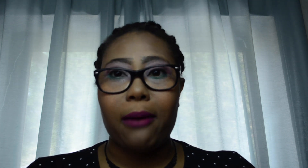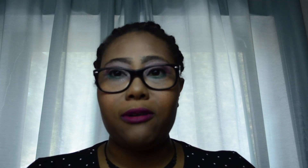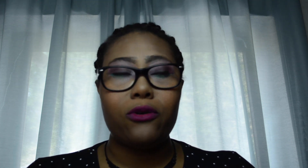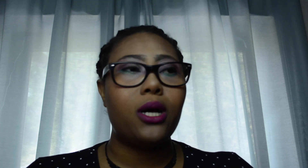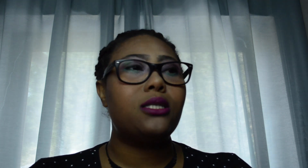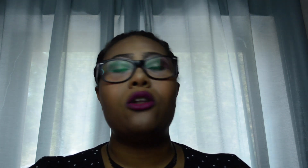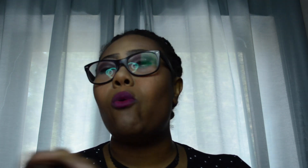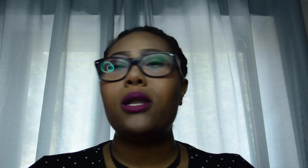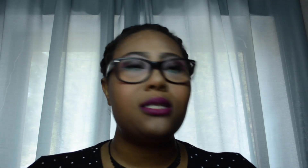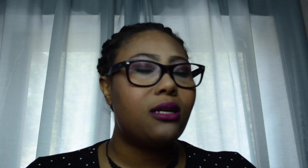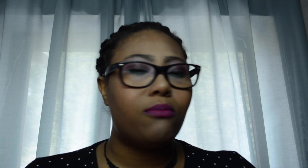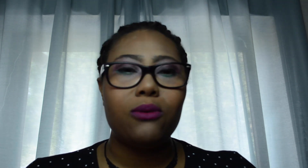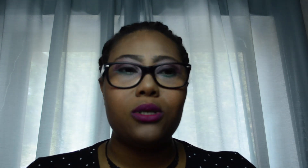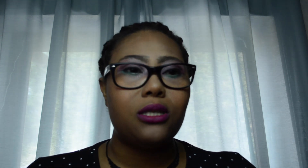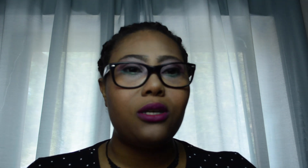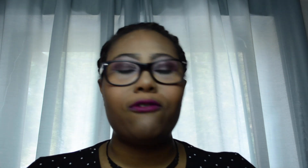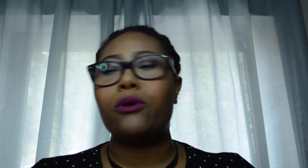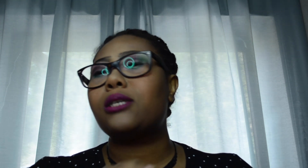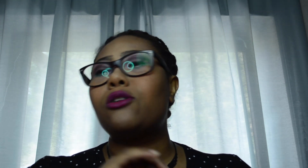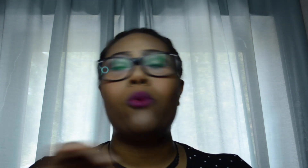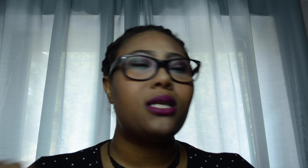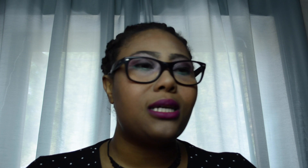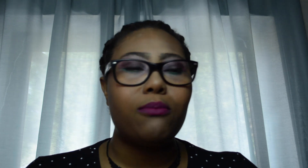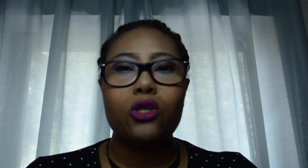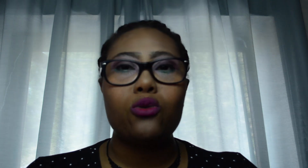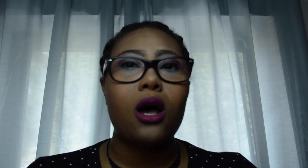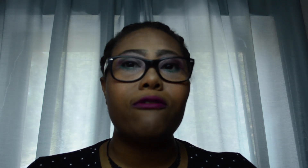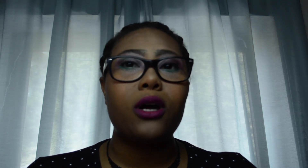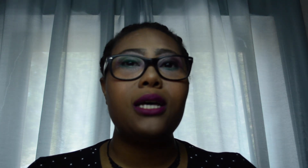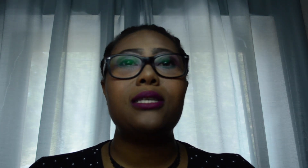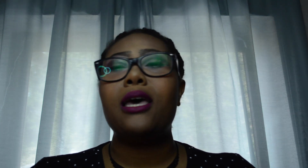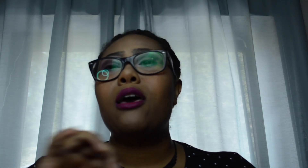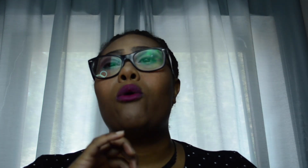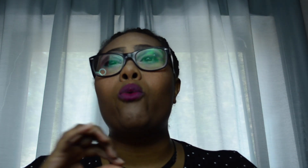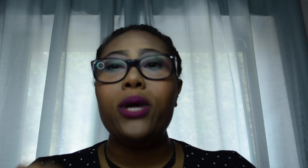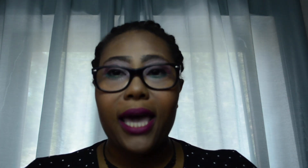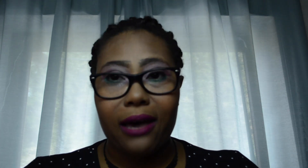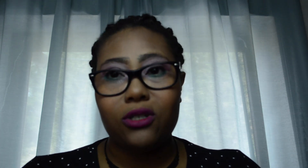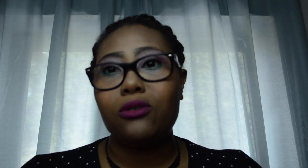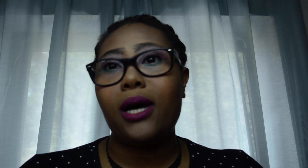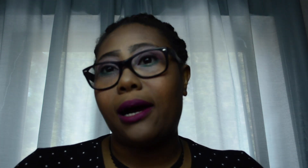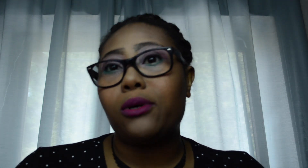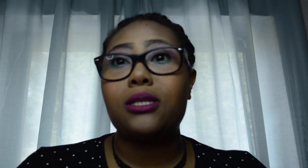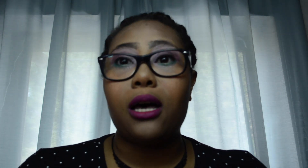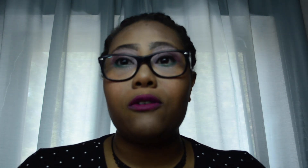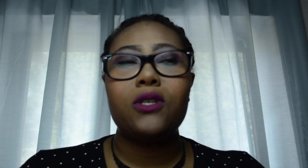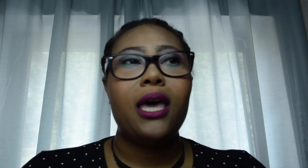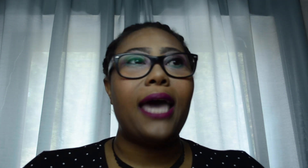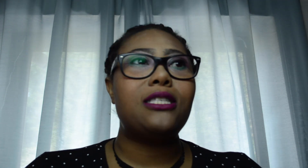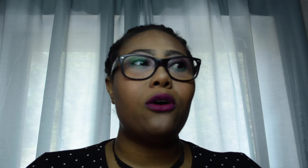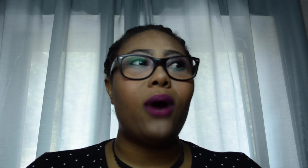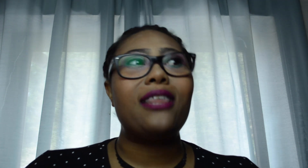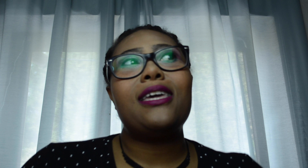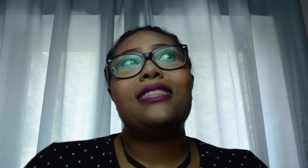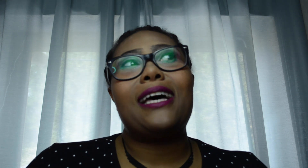be happy for us, no one is going to be resilient for us, no one is going to be strong for us. We have to do it ourselves.